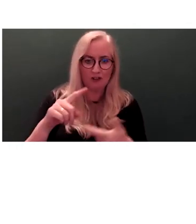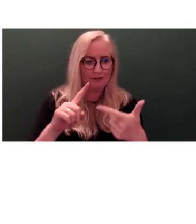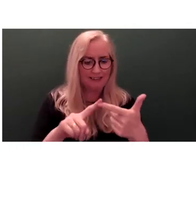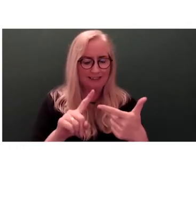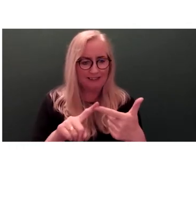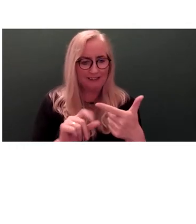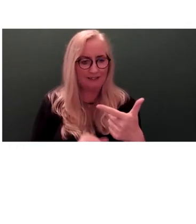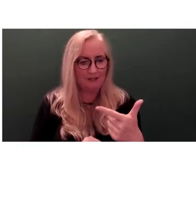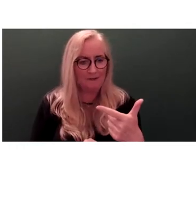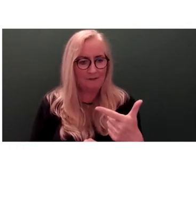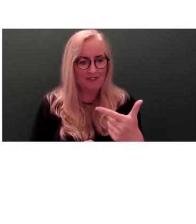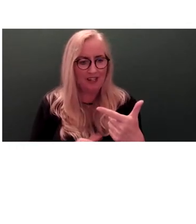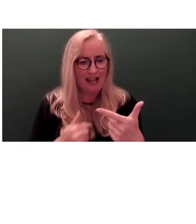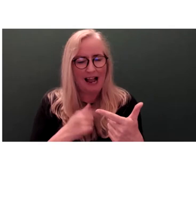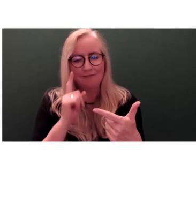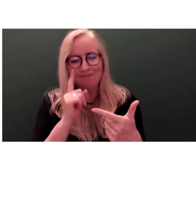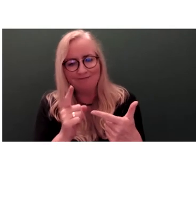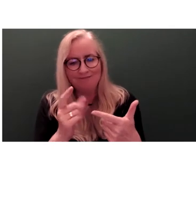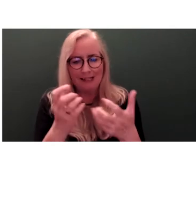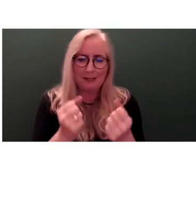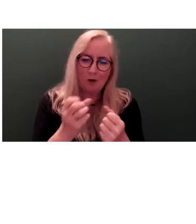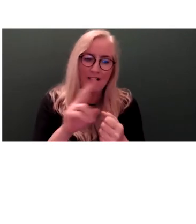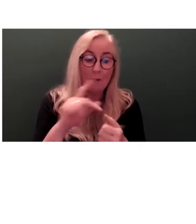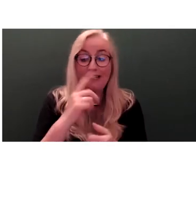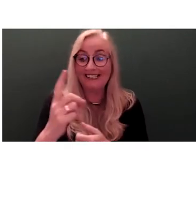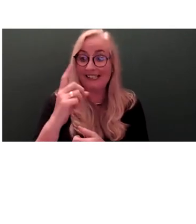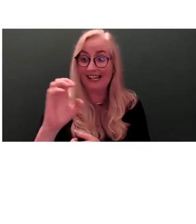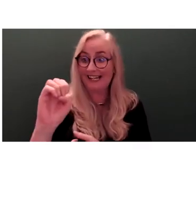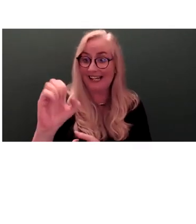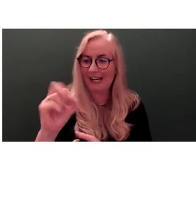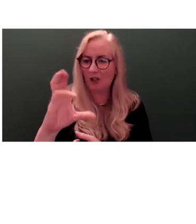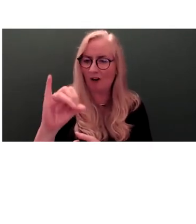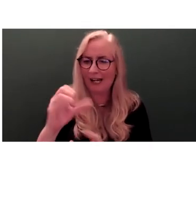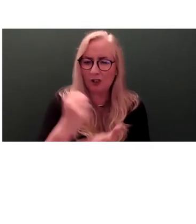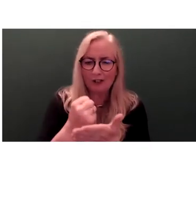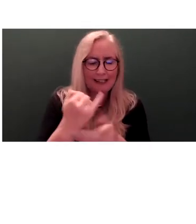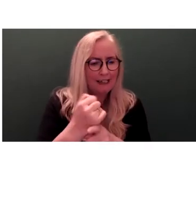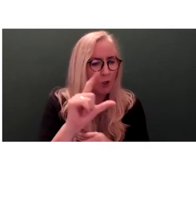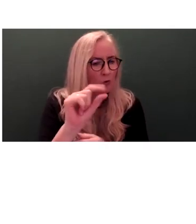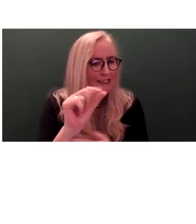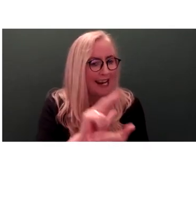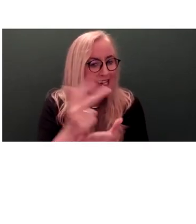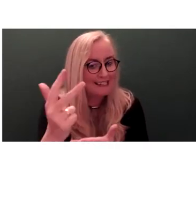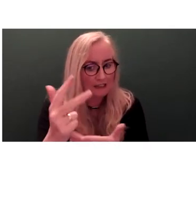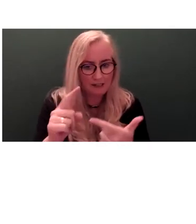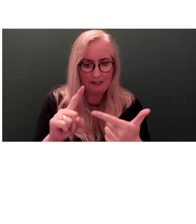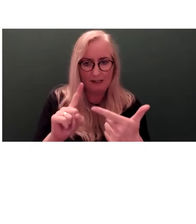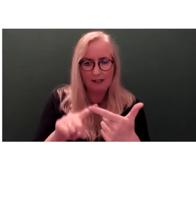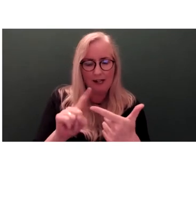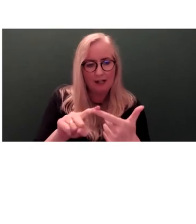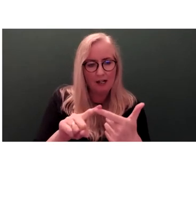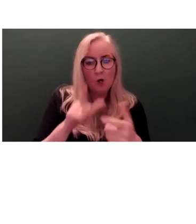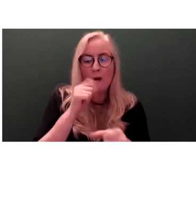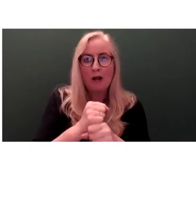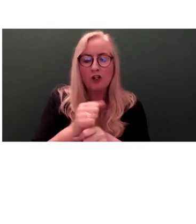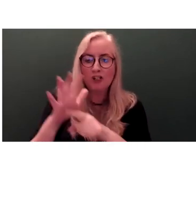up or not, but there was an ESRI study, I think it was in 2018, looking specifically at reported